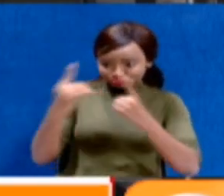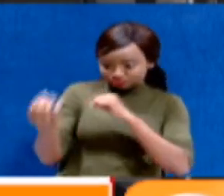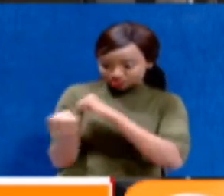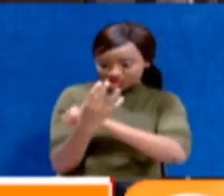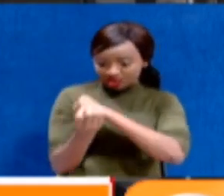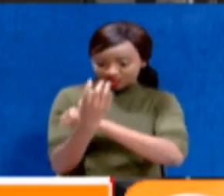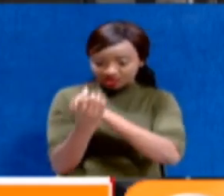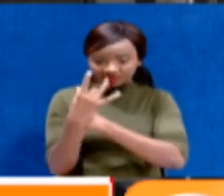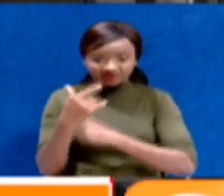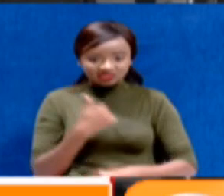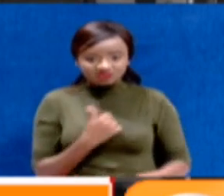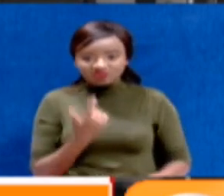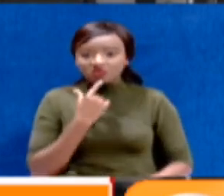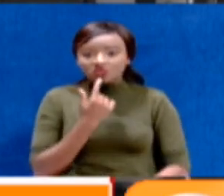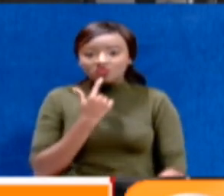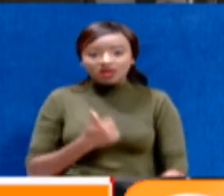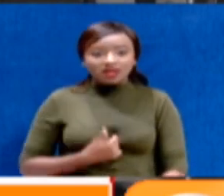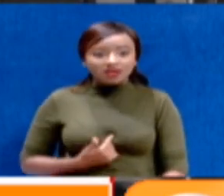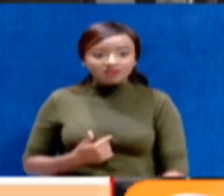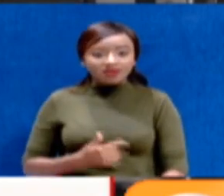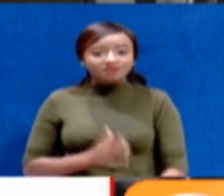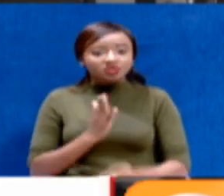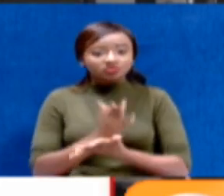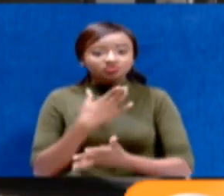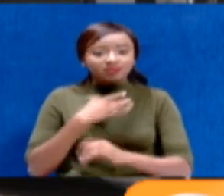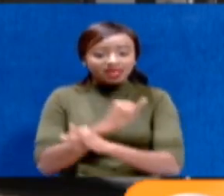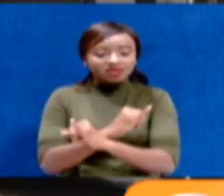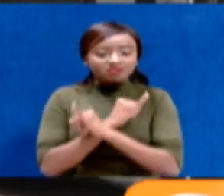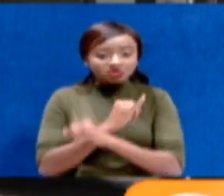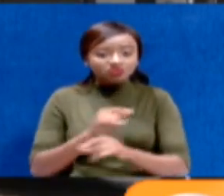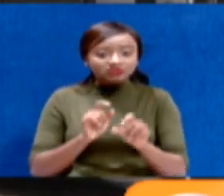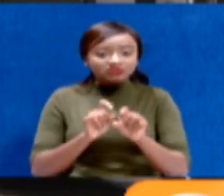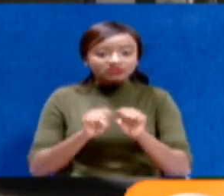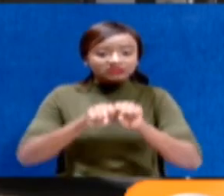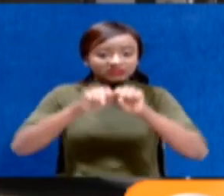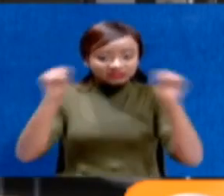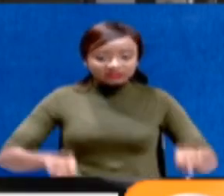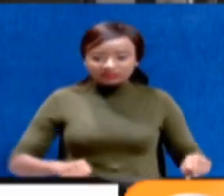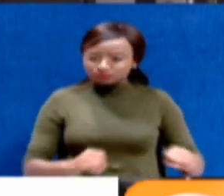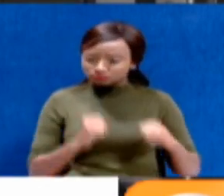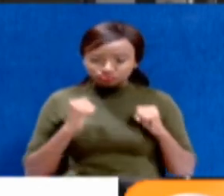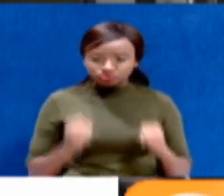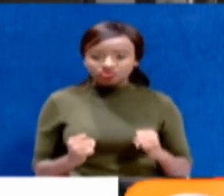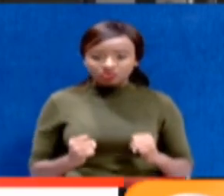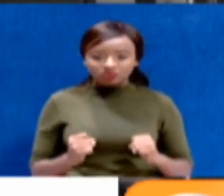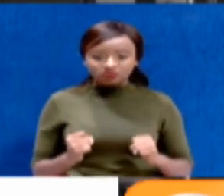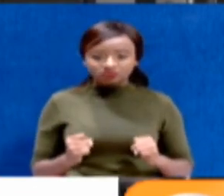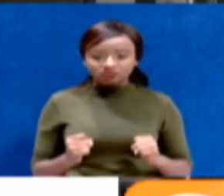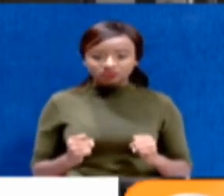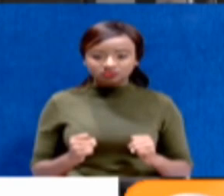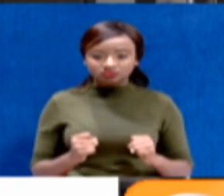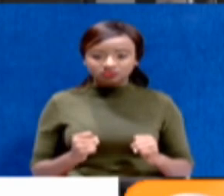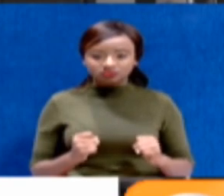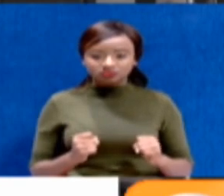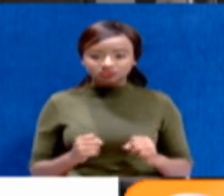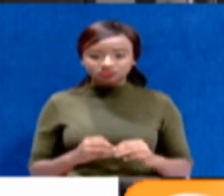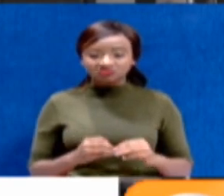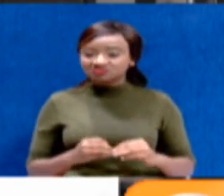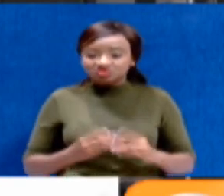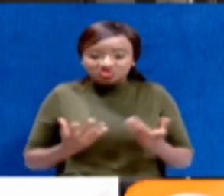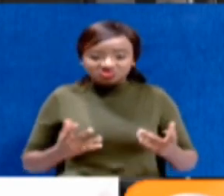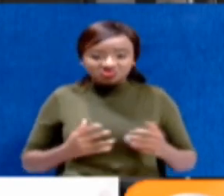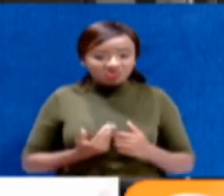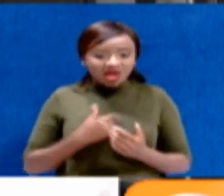Wakaniambia, my immune system, it means it iko strong. So,